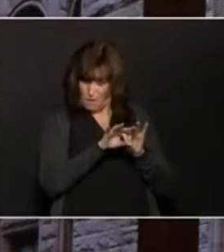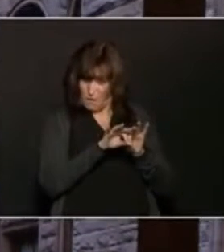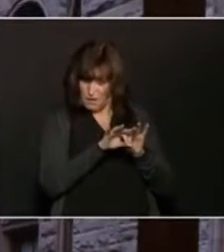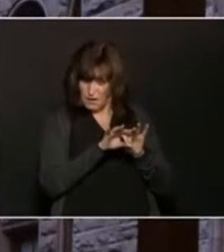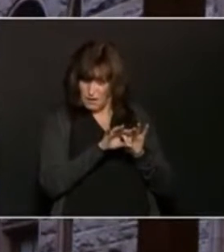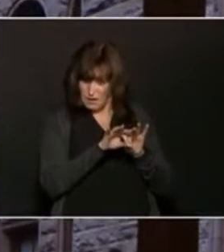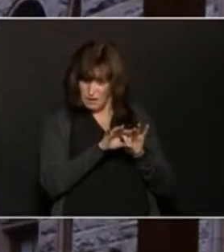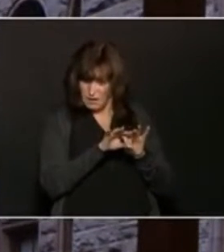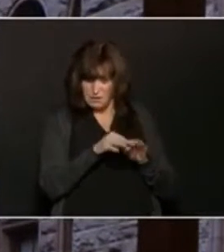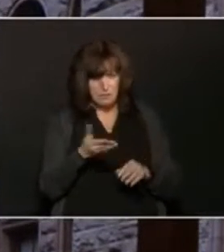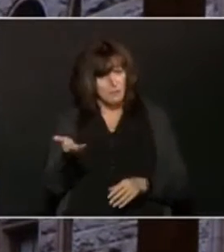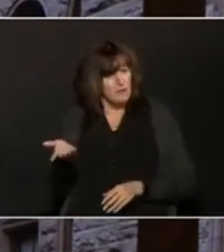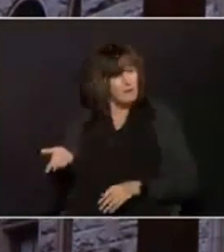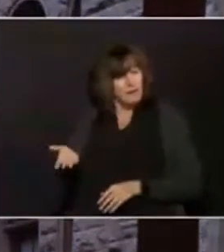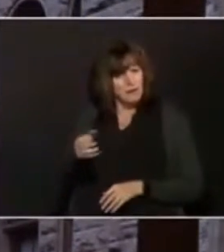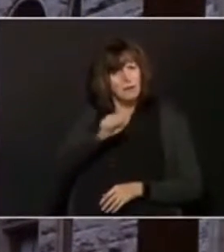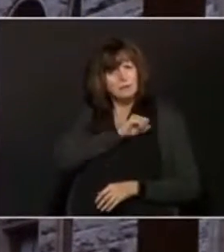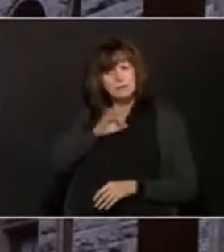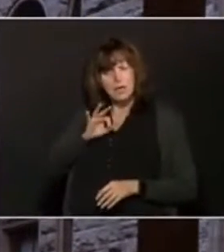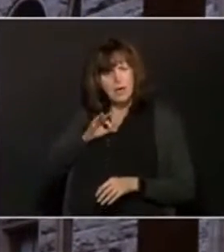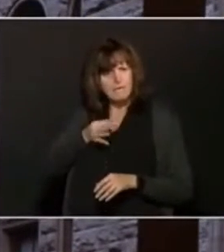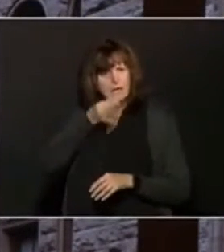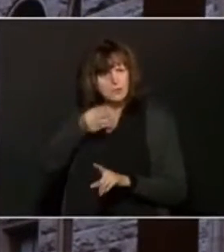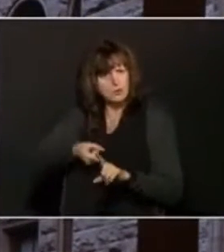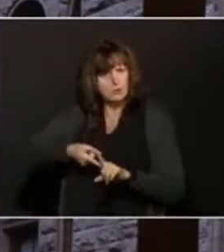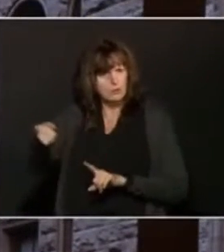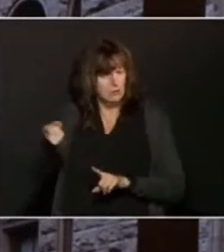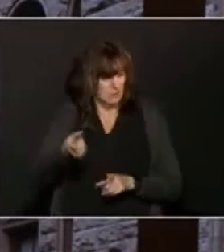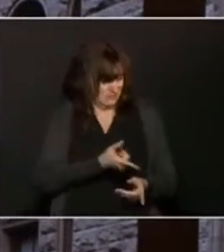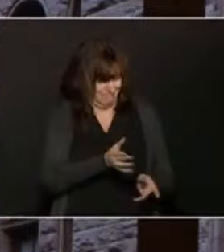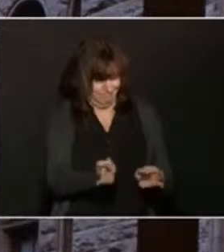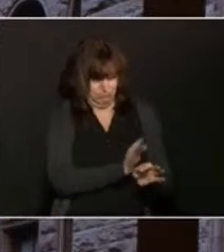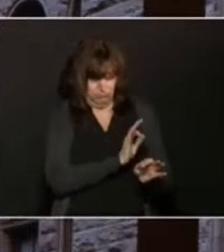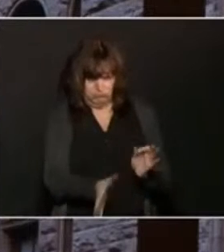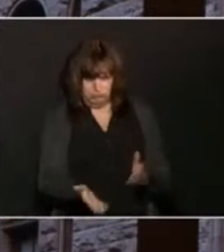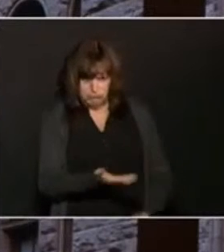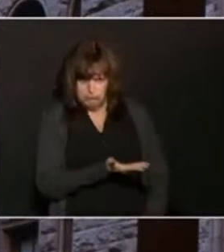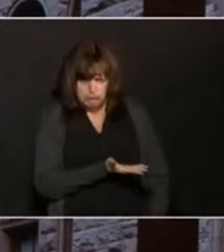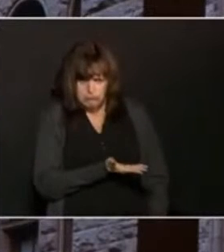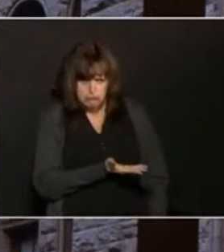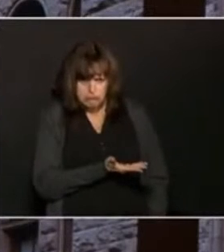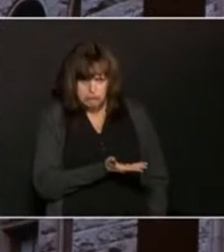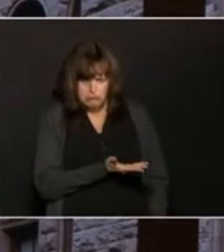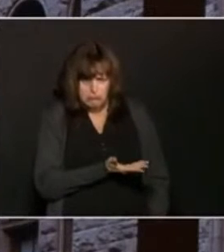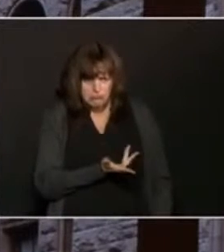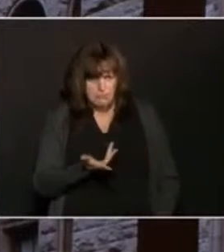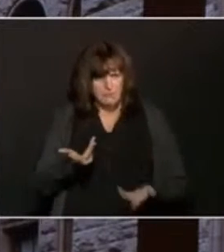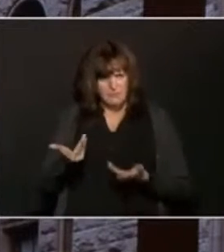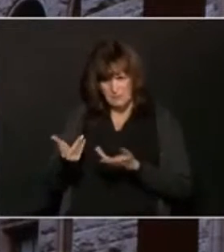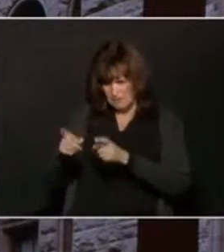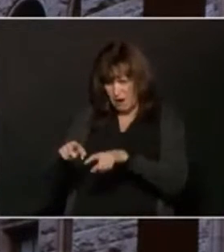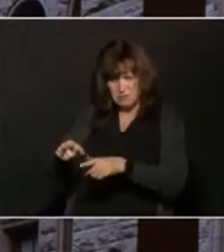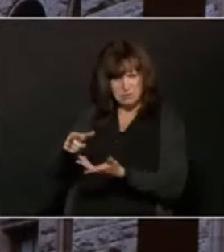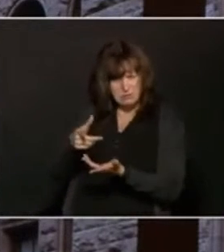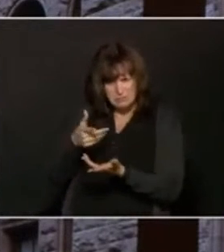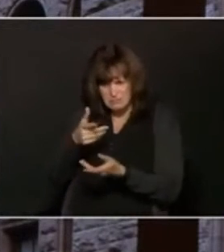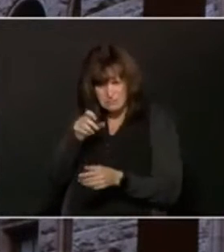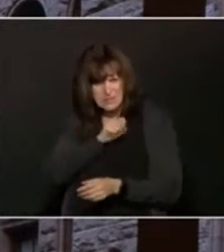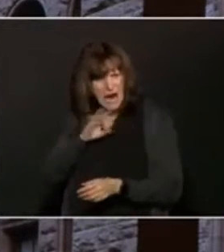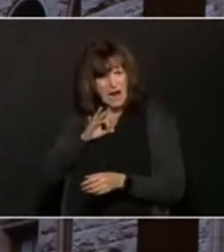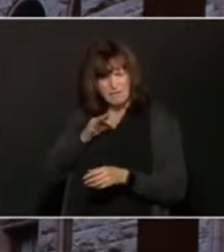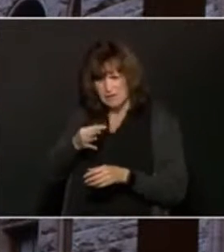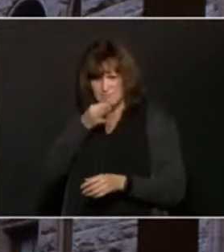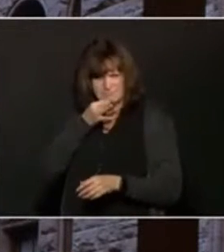human resources, the staffing that are often very technical and need to be trained to staff those beds.